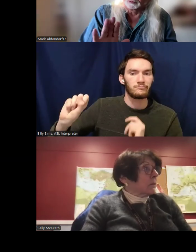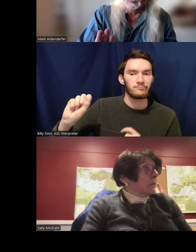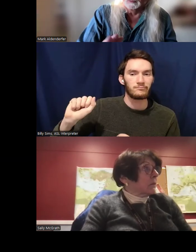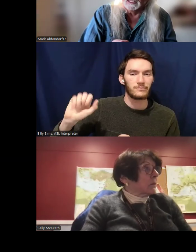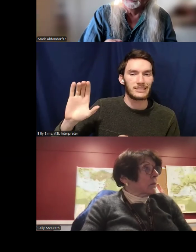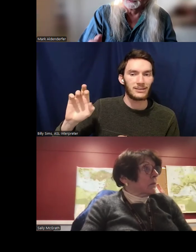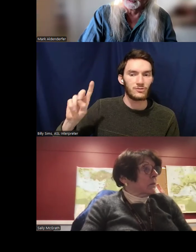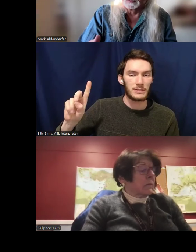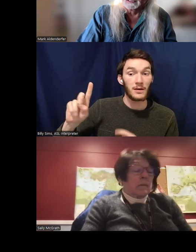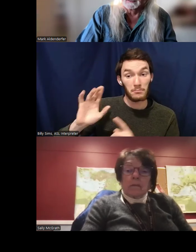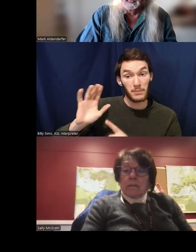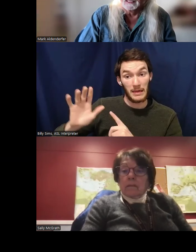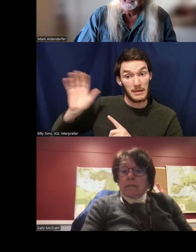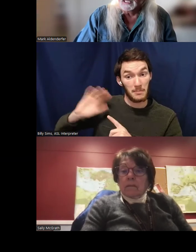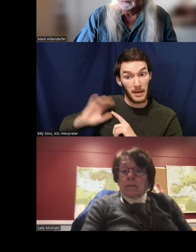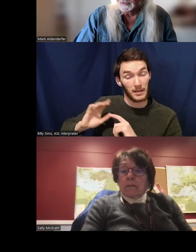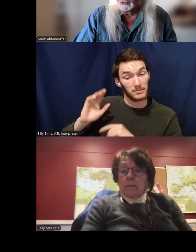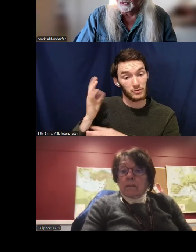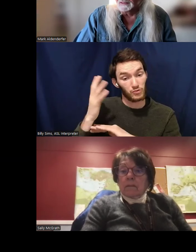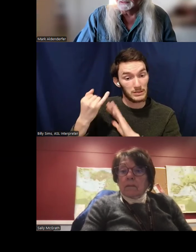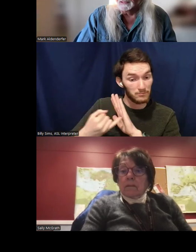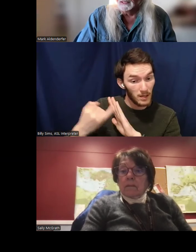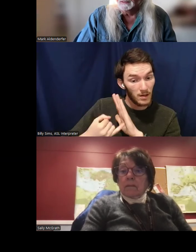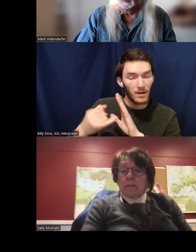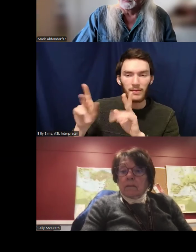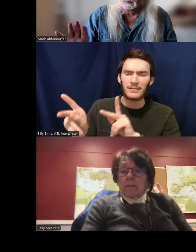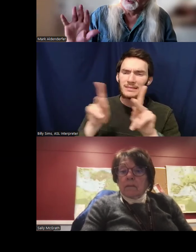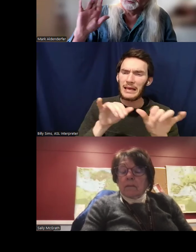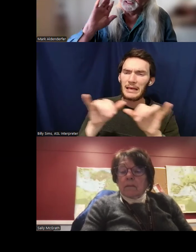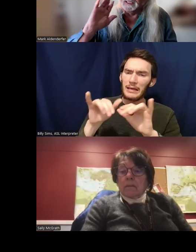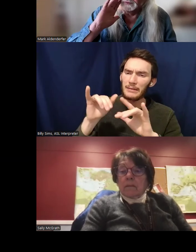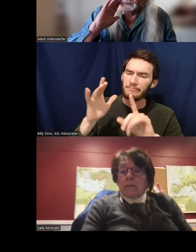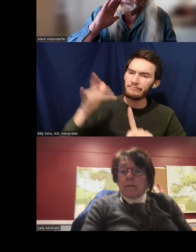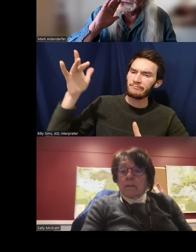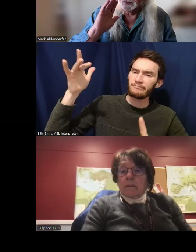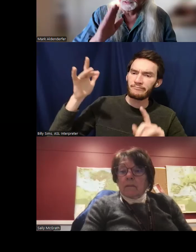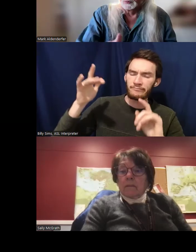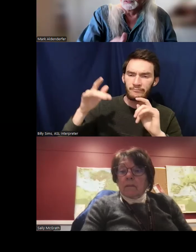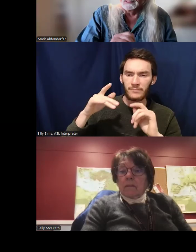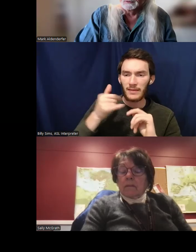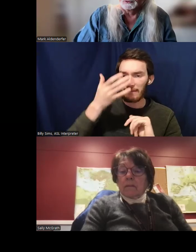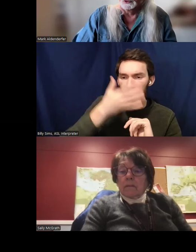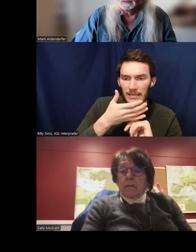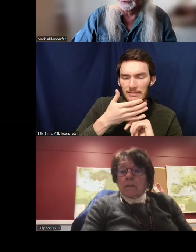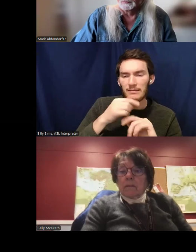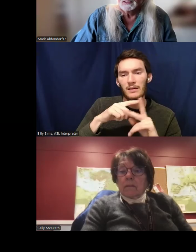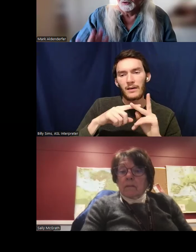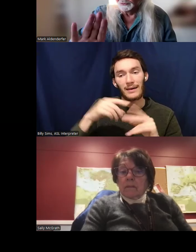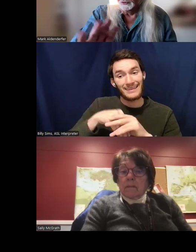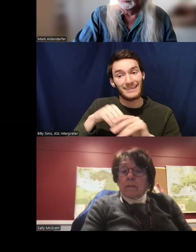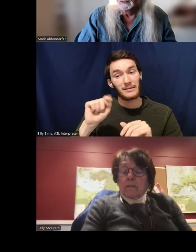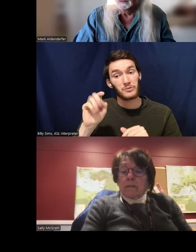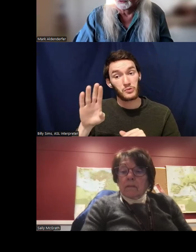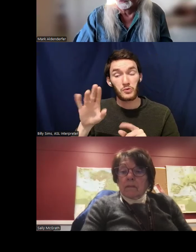that tree motif is representing that same sacrality that was on that individual's face as well as in the tomb itself,